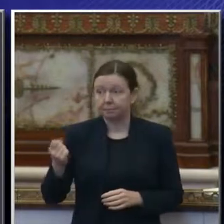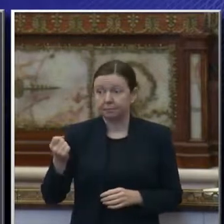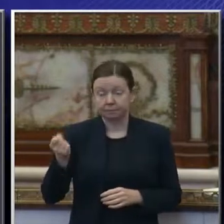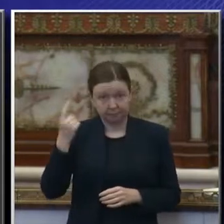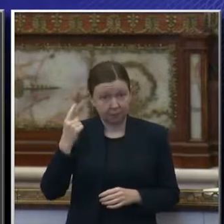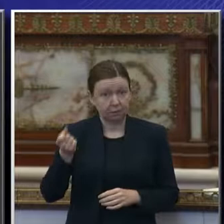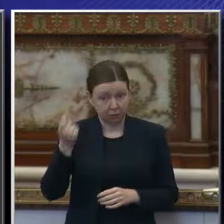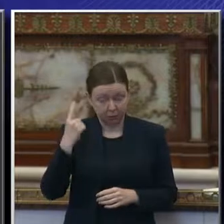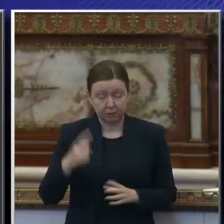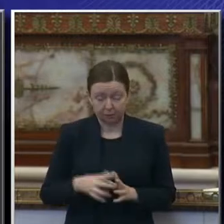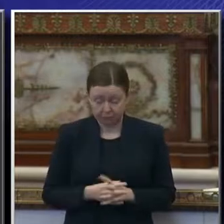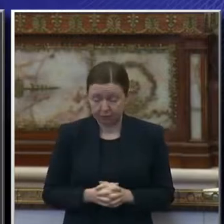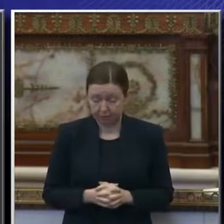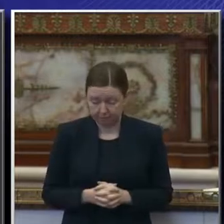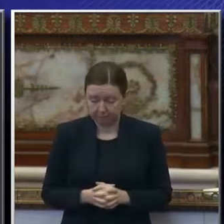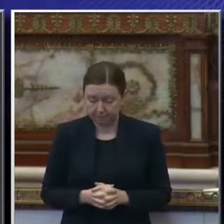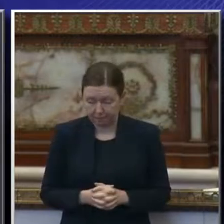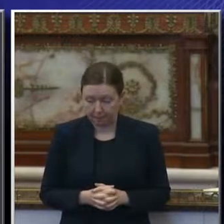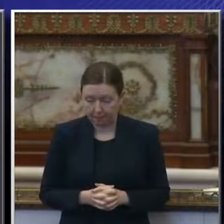Understood.